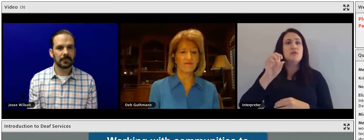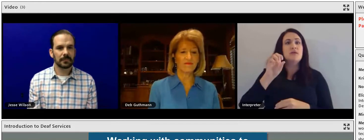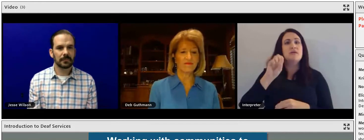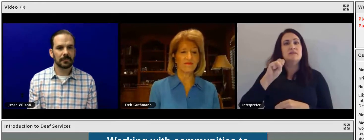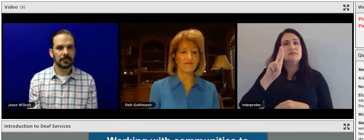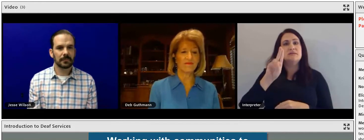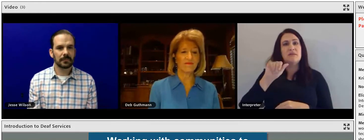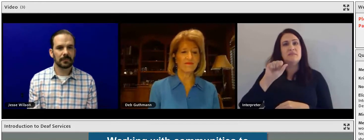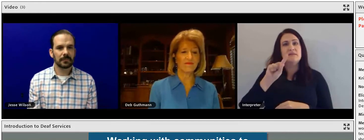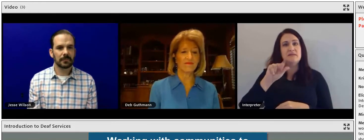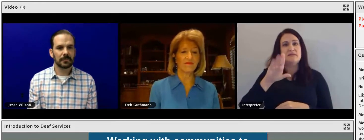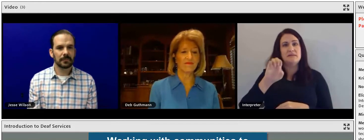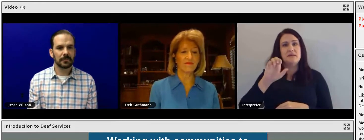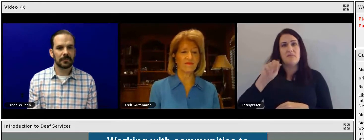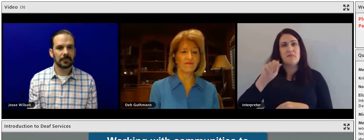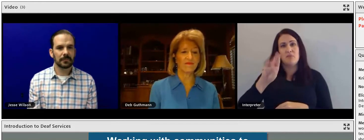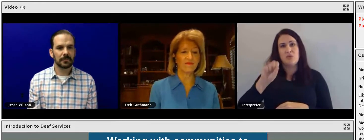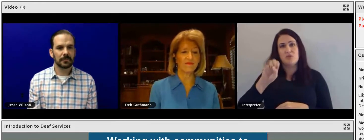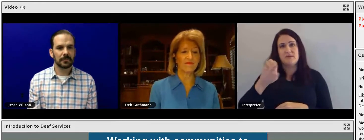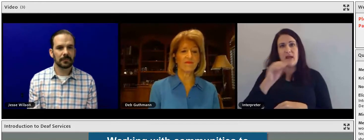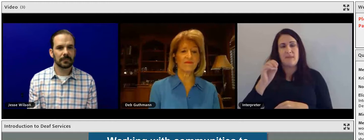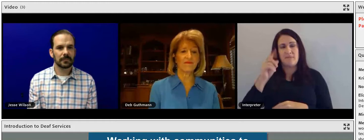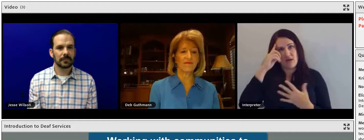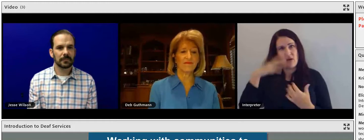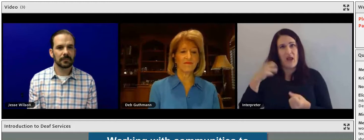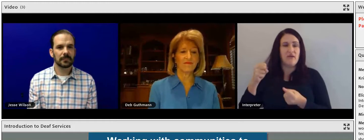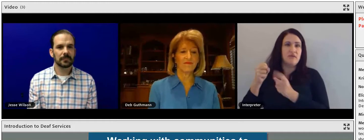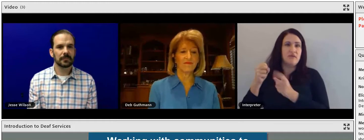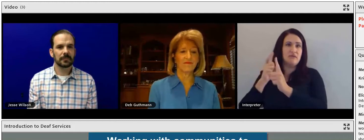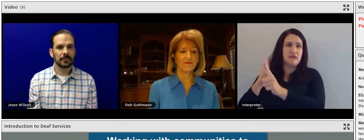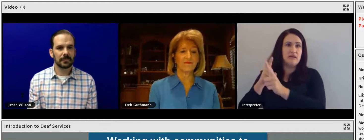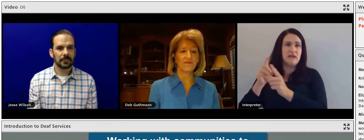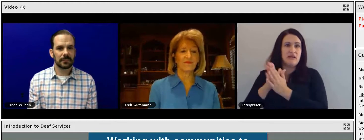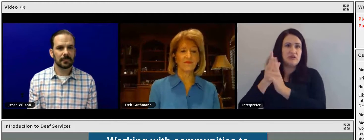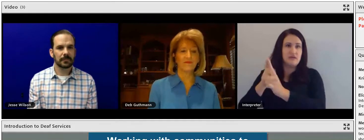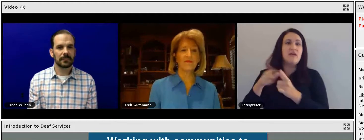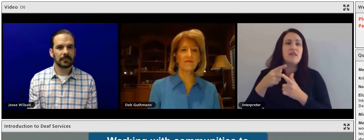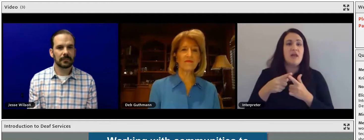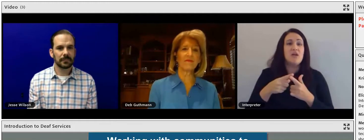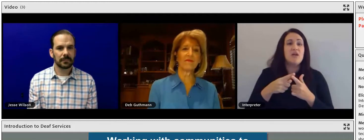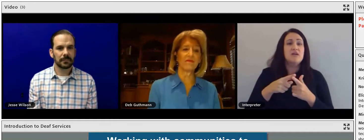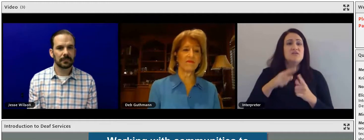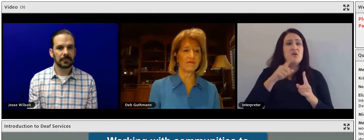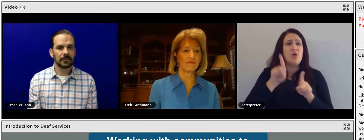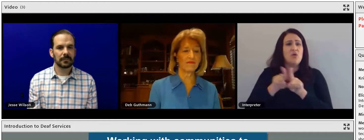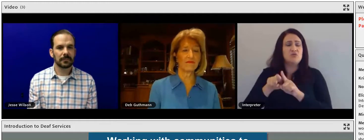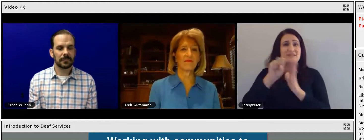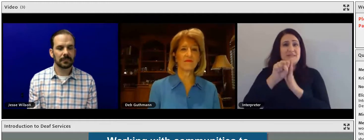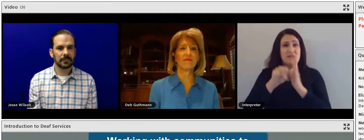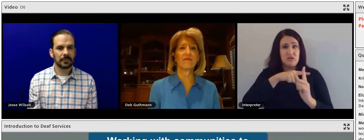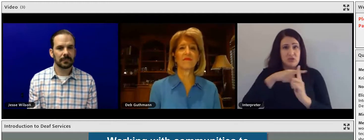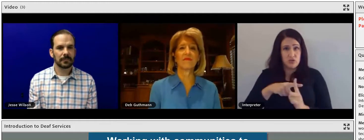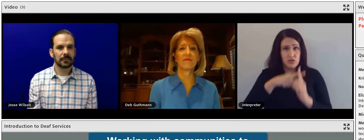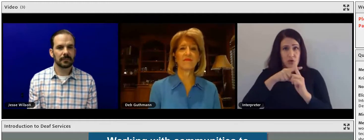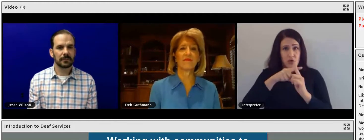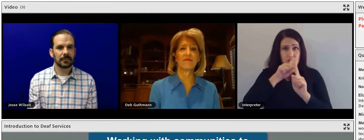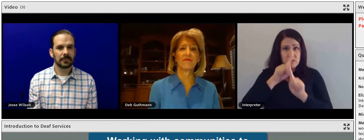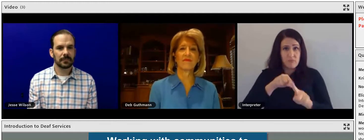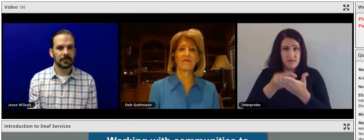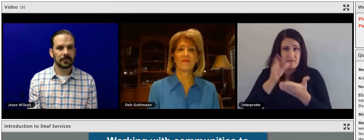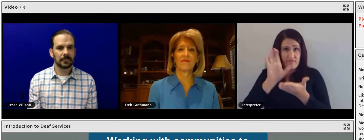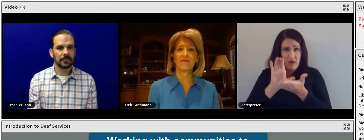Services Administration, initially through state targeted response funding. So we've